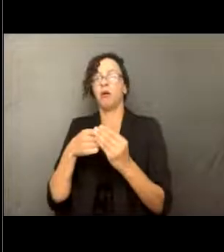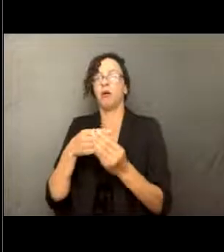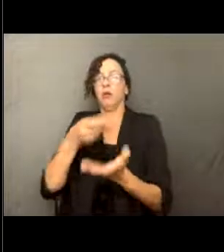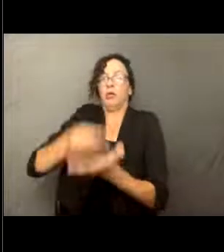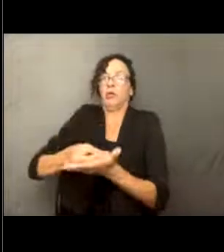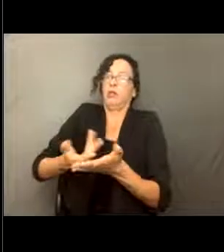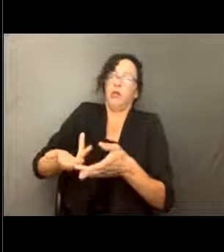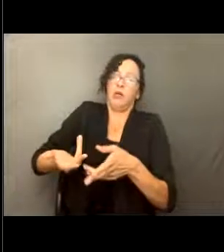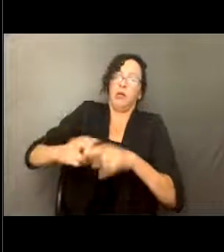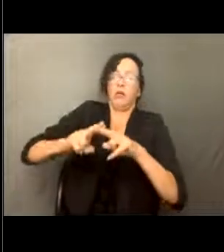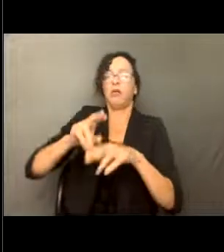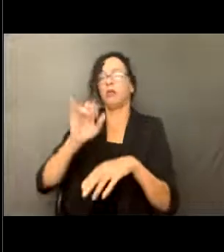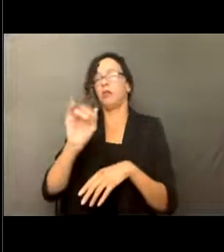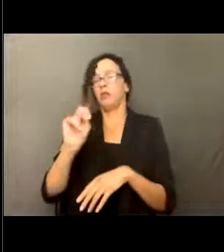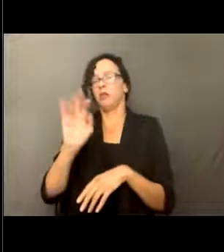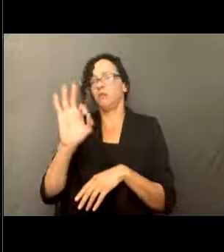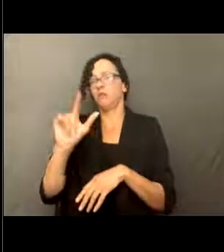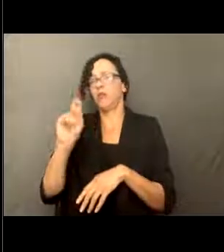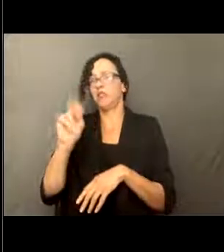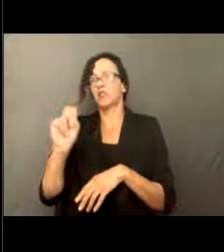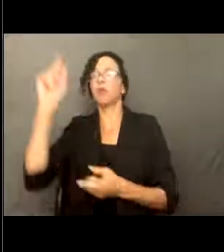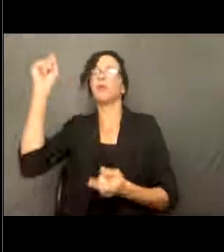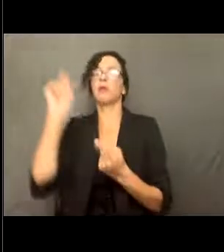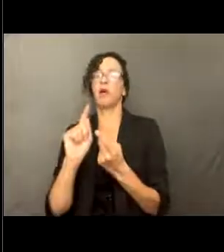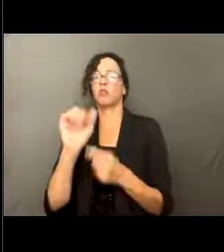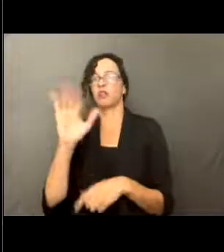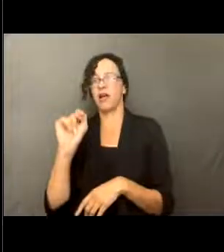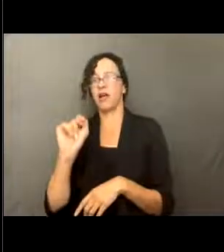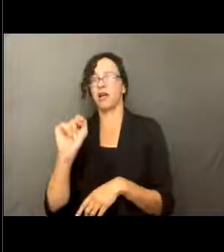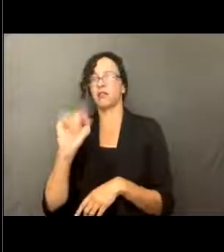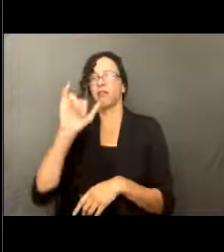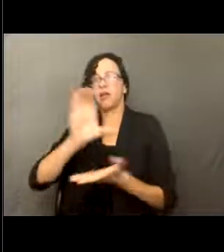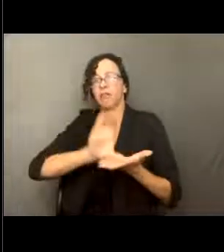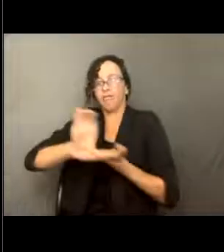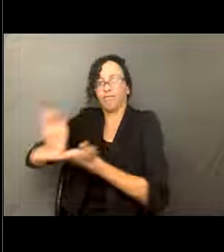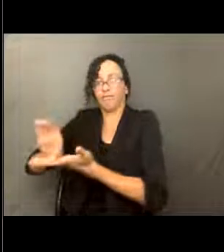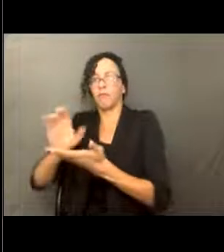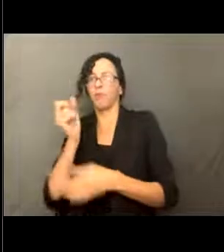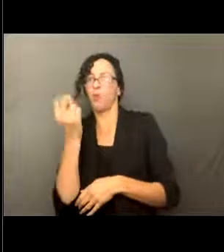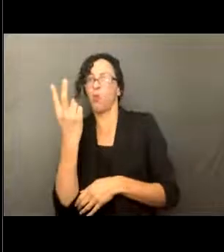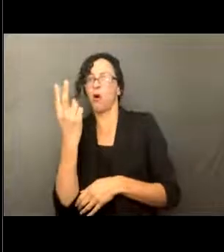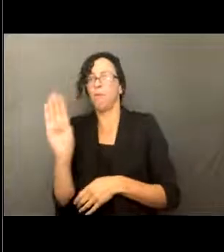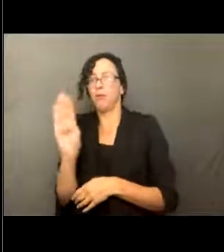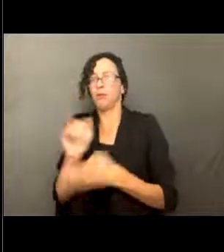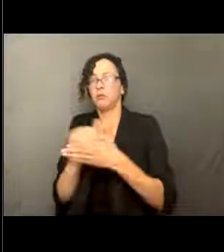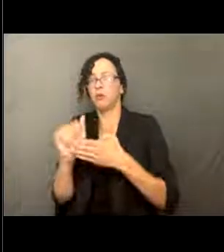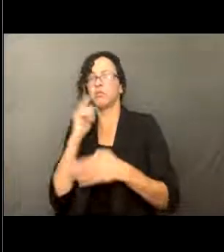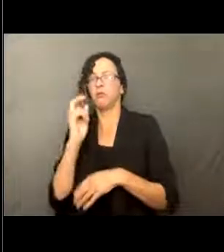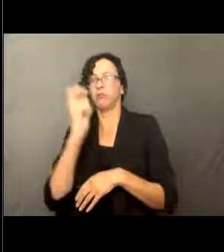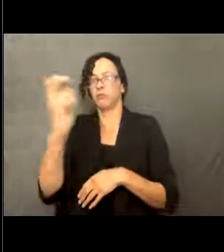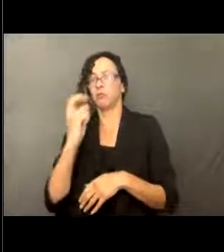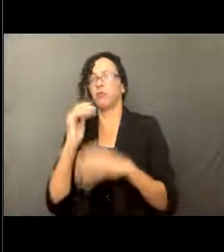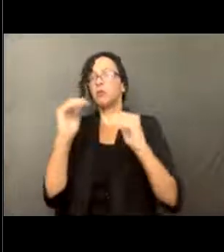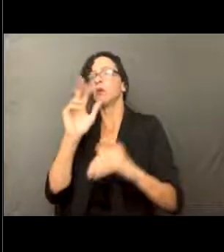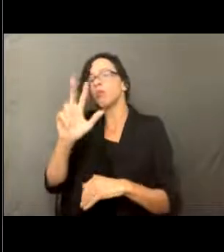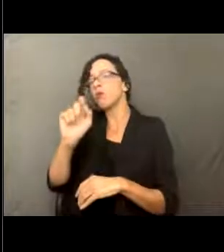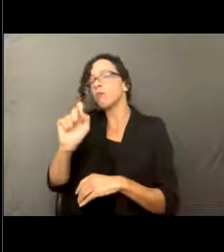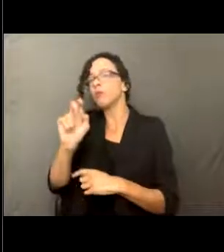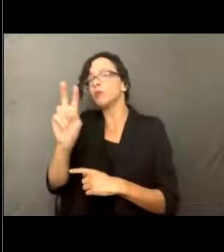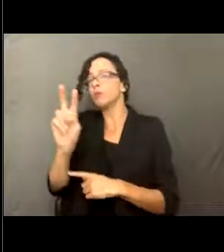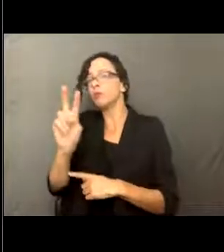that set aside $12 billion as well for transportation. $3.2 billion out of that